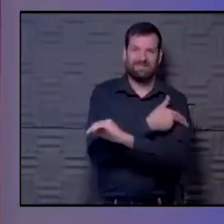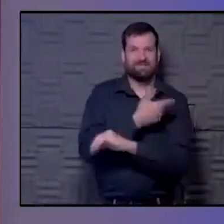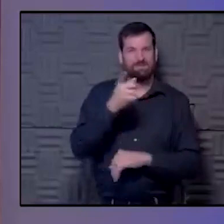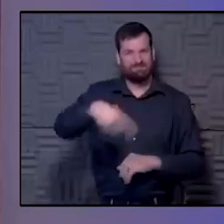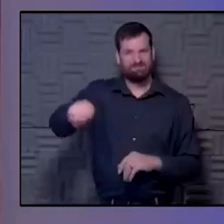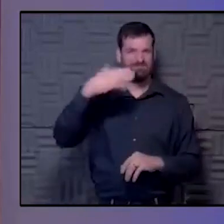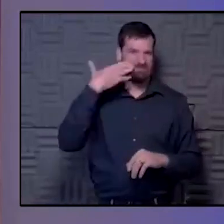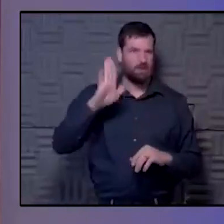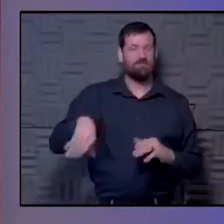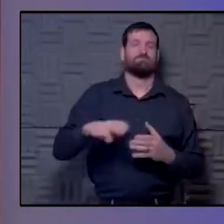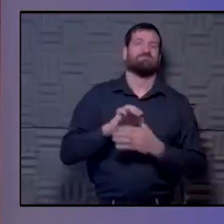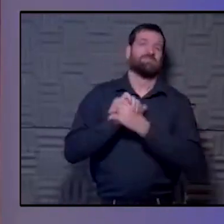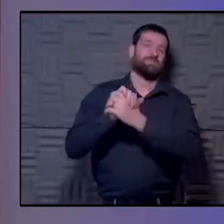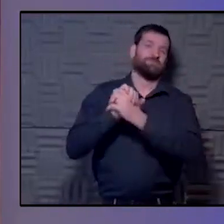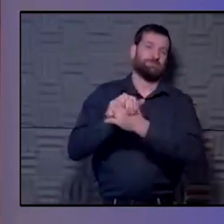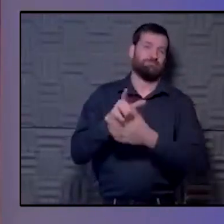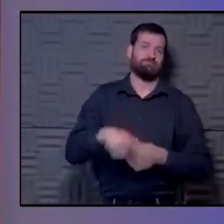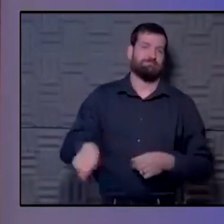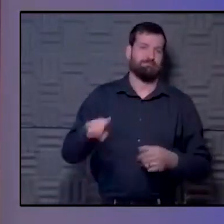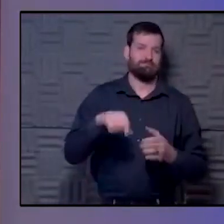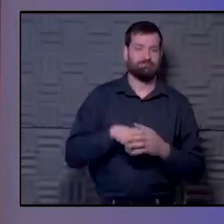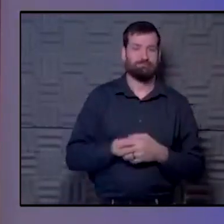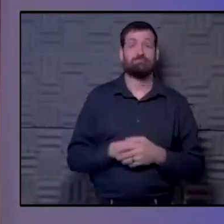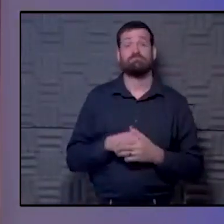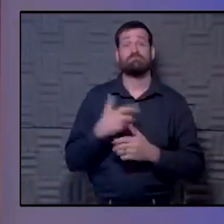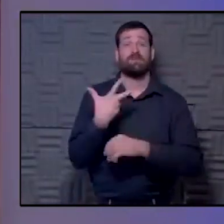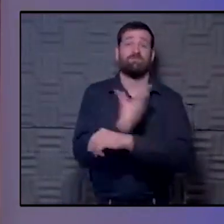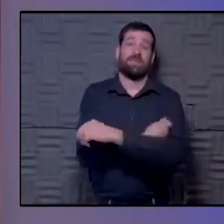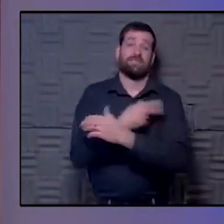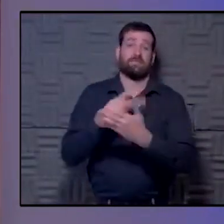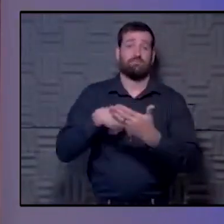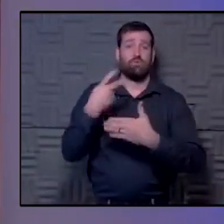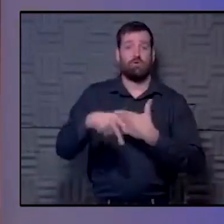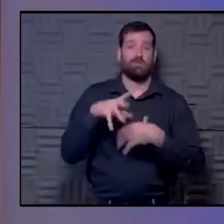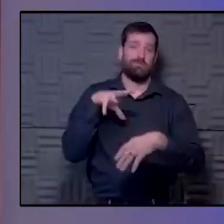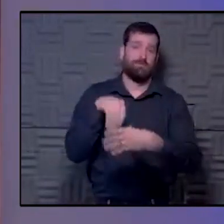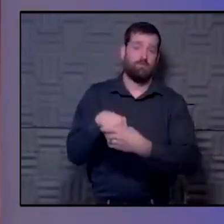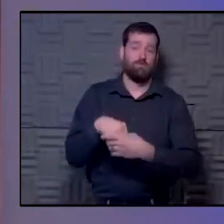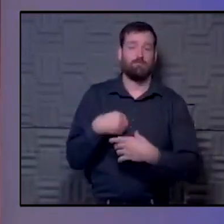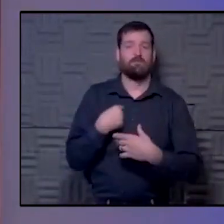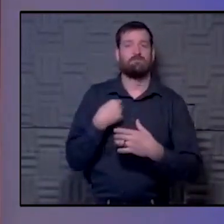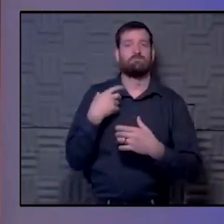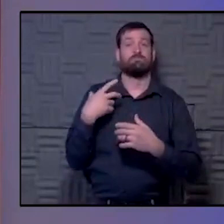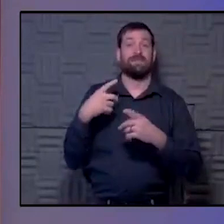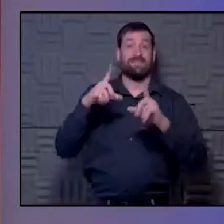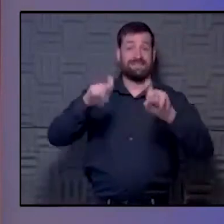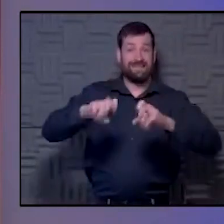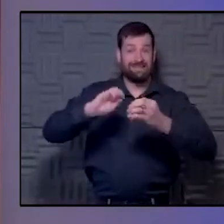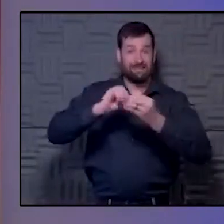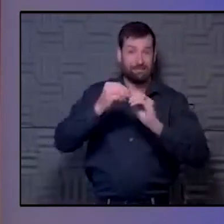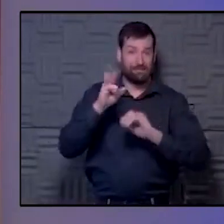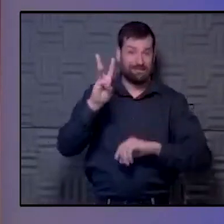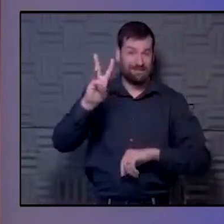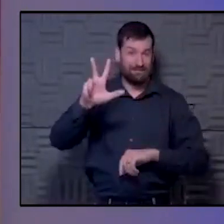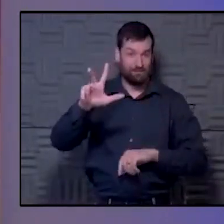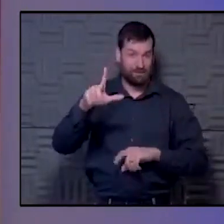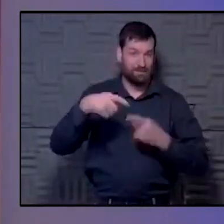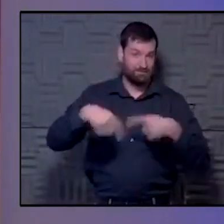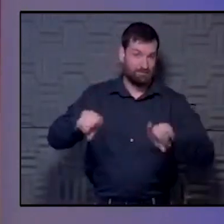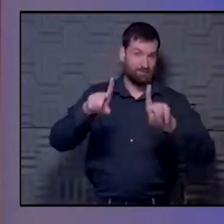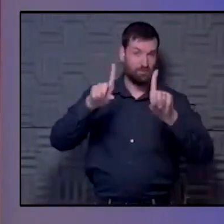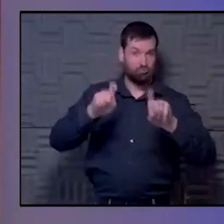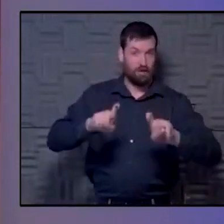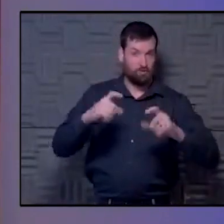it, and so my congratulations to you. And then the vaccine program, I was a part of that. I was subject number 63 in the trial here. They've